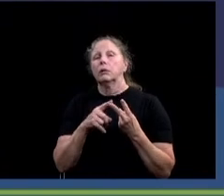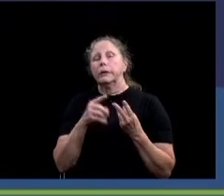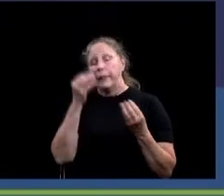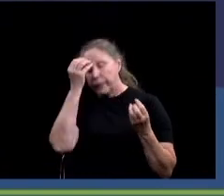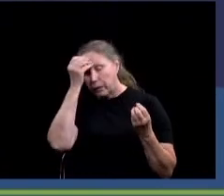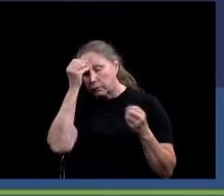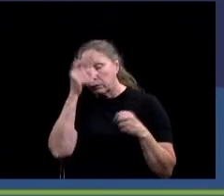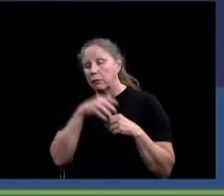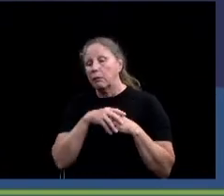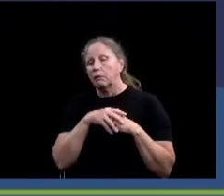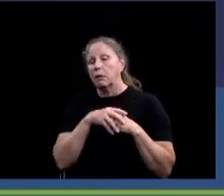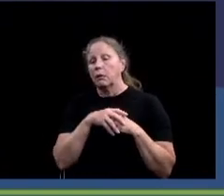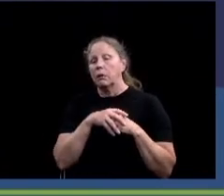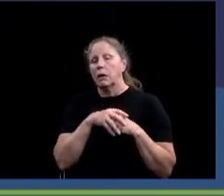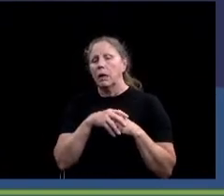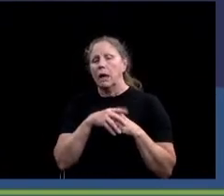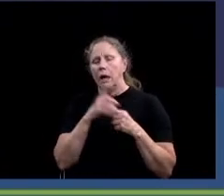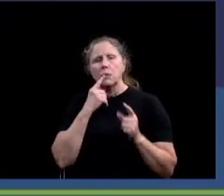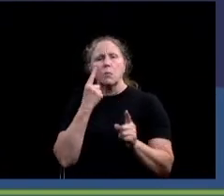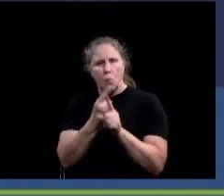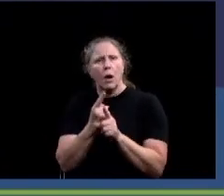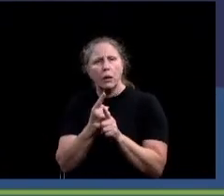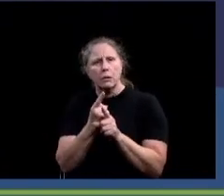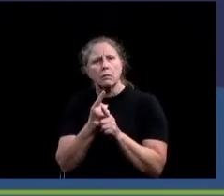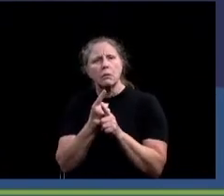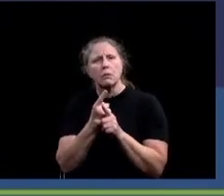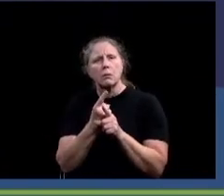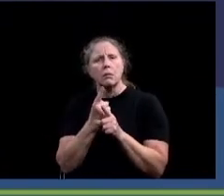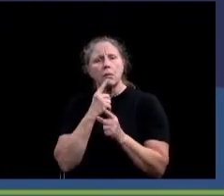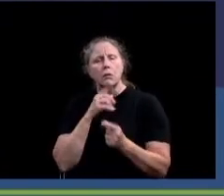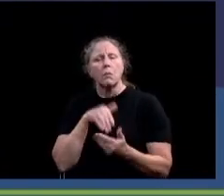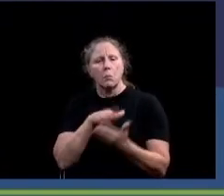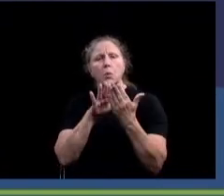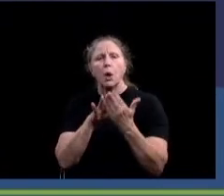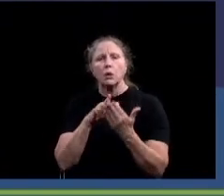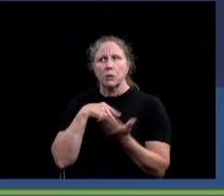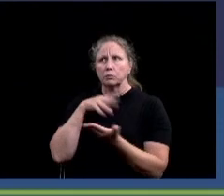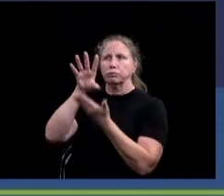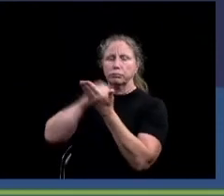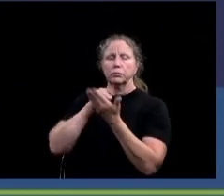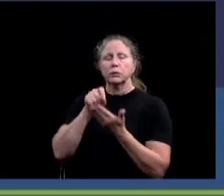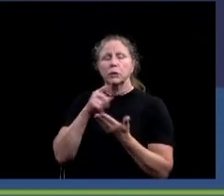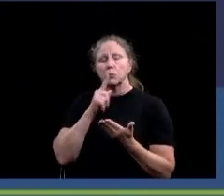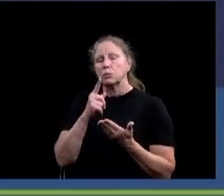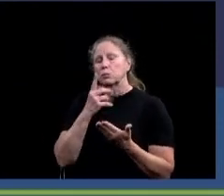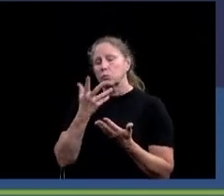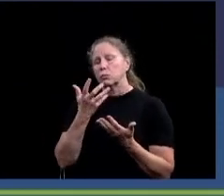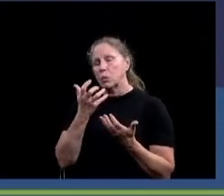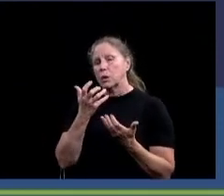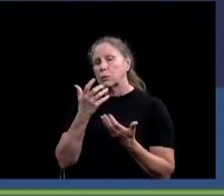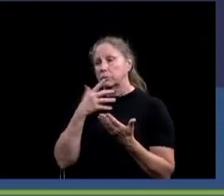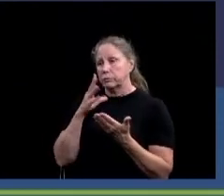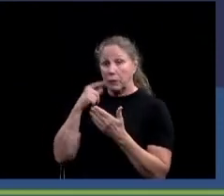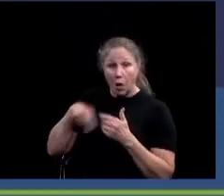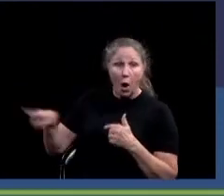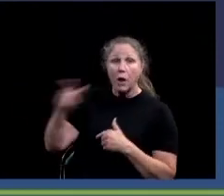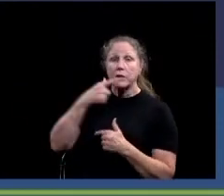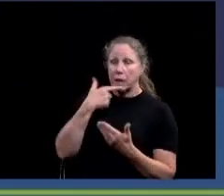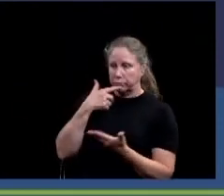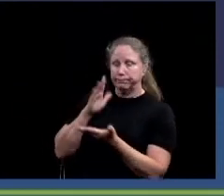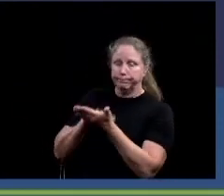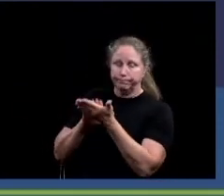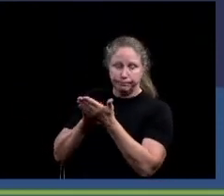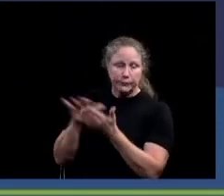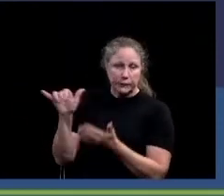of approaching this. So I want to just echo what everyone said. I appreciate you. And I agree that we can't arrest our way out of